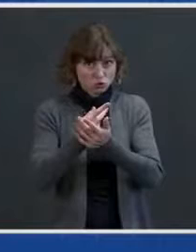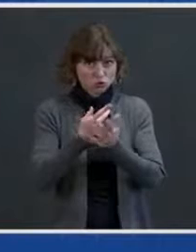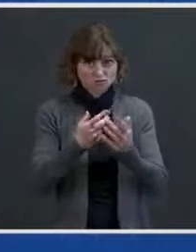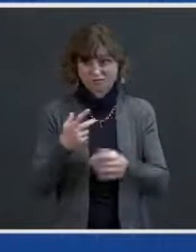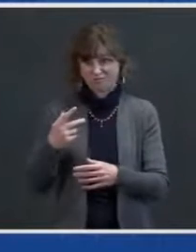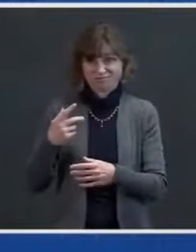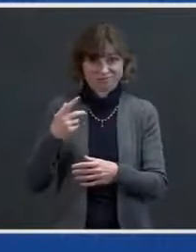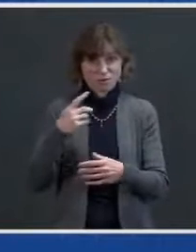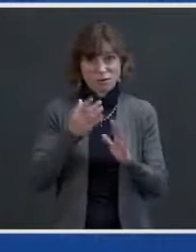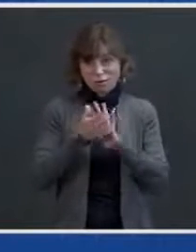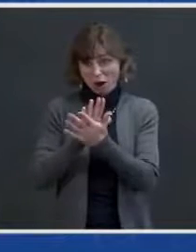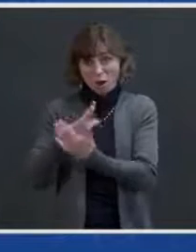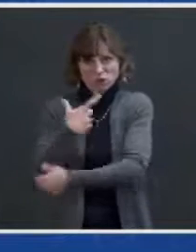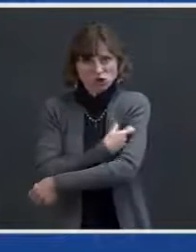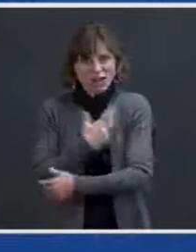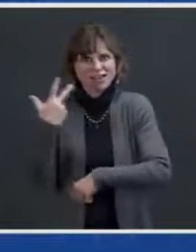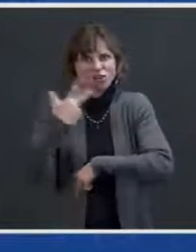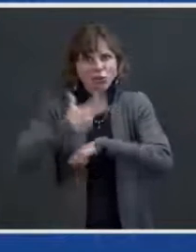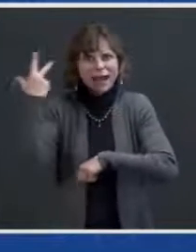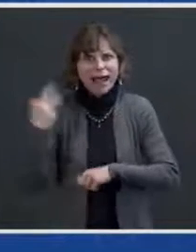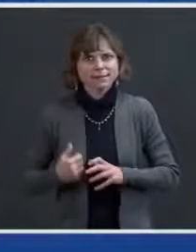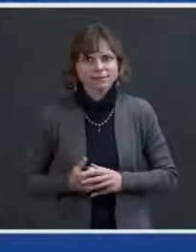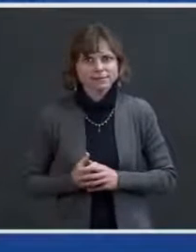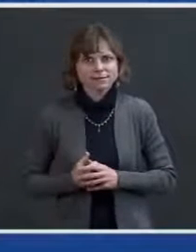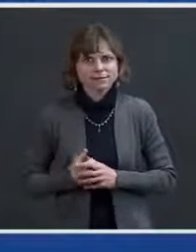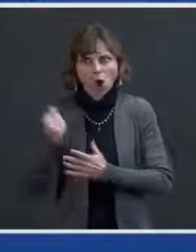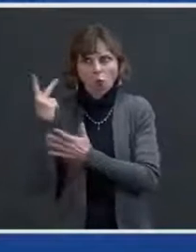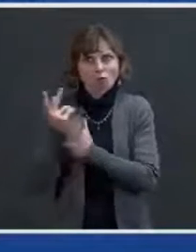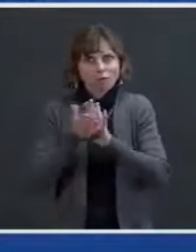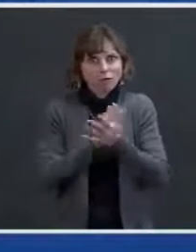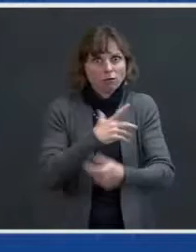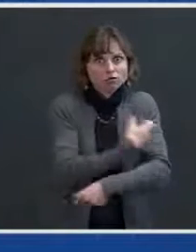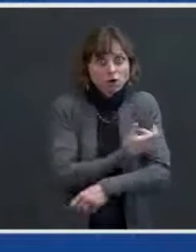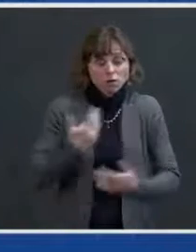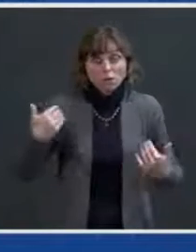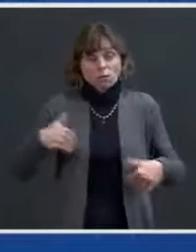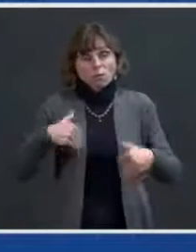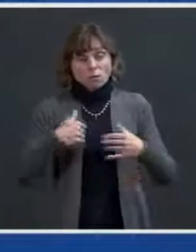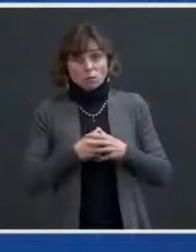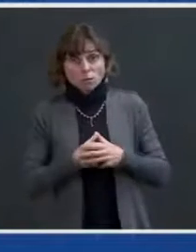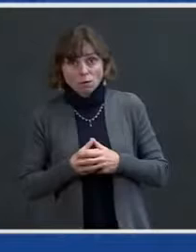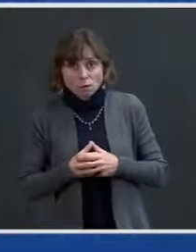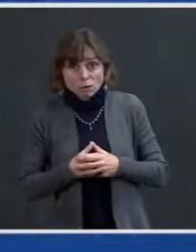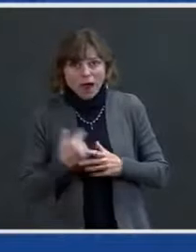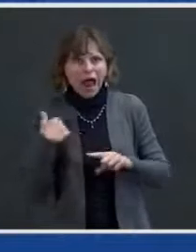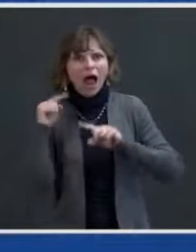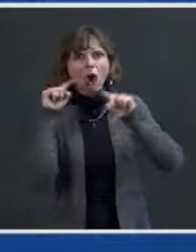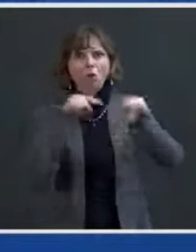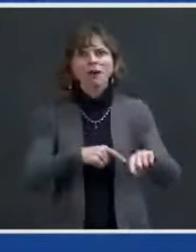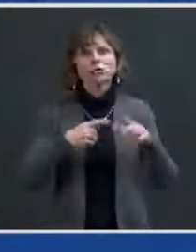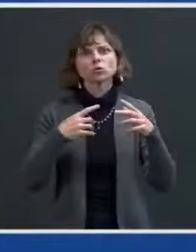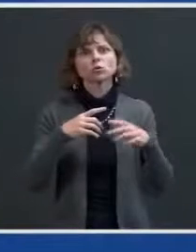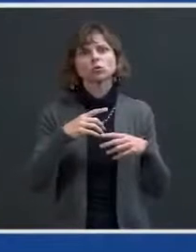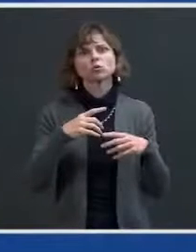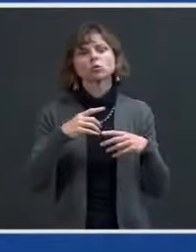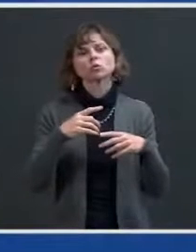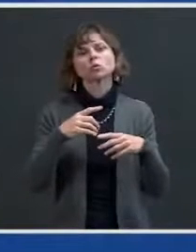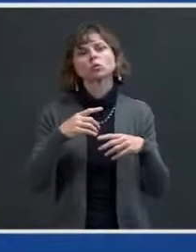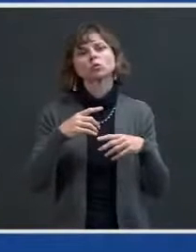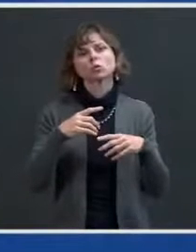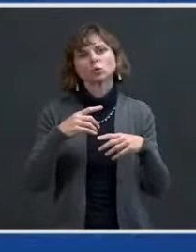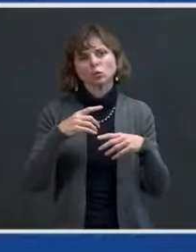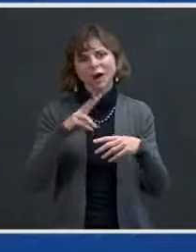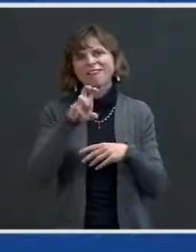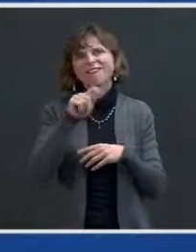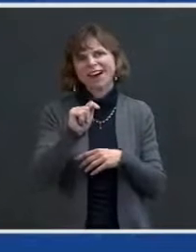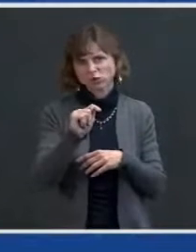in the arm in 3 days. I was telling the gentleman, we were at a facility yesterday, veterans